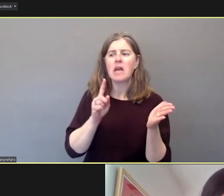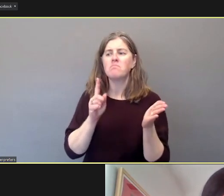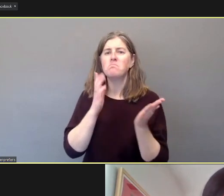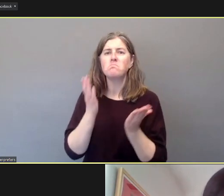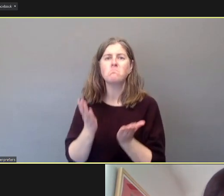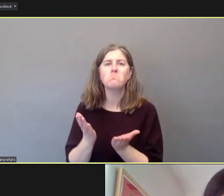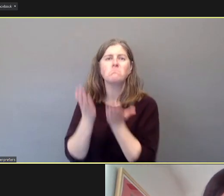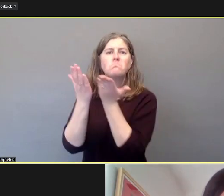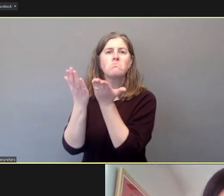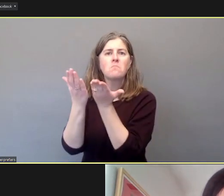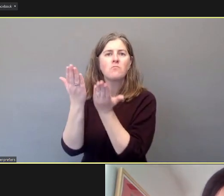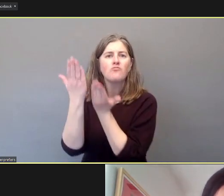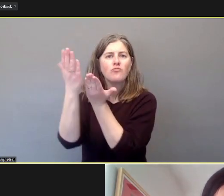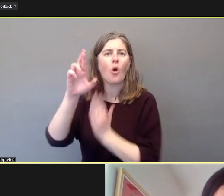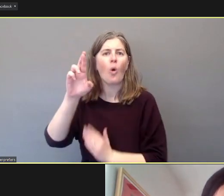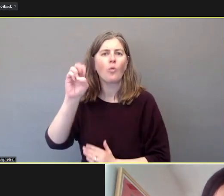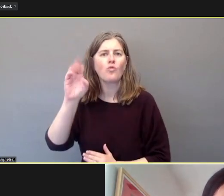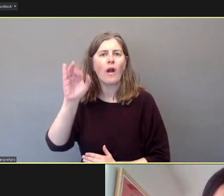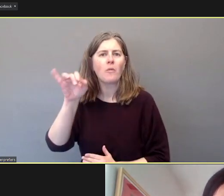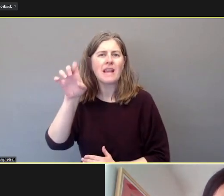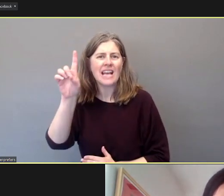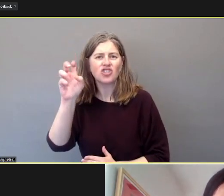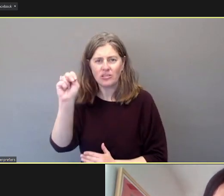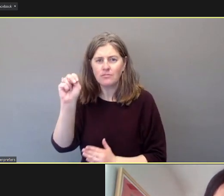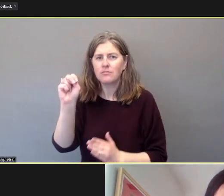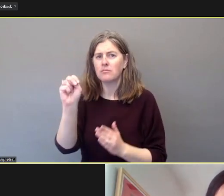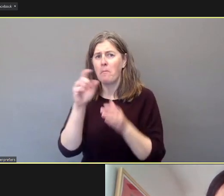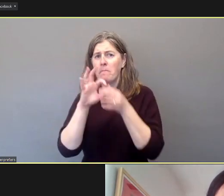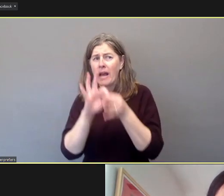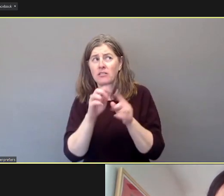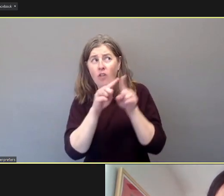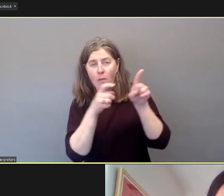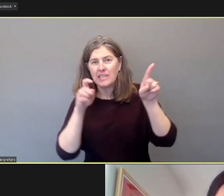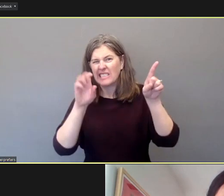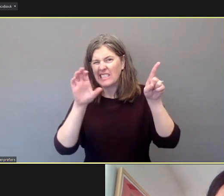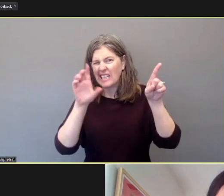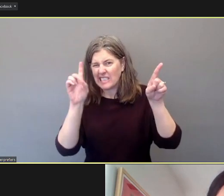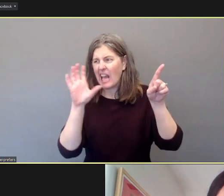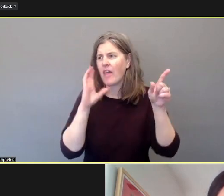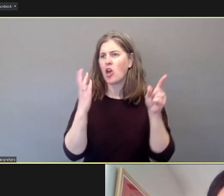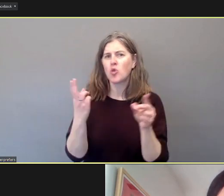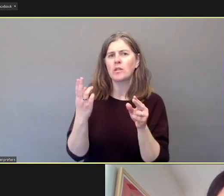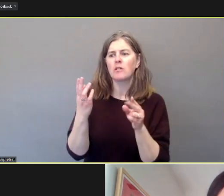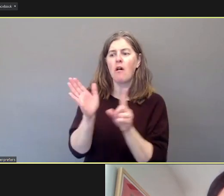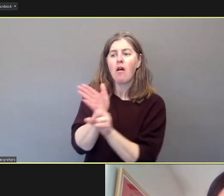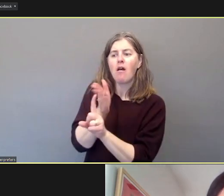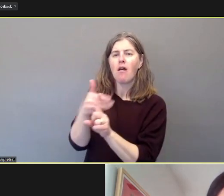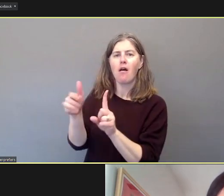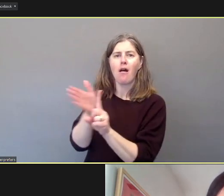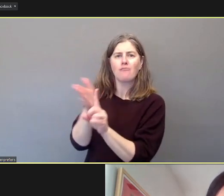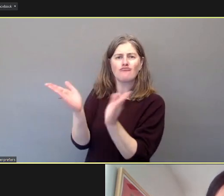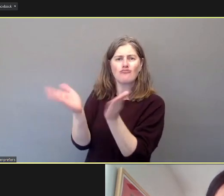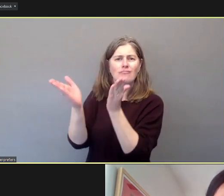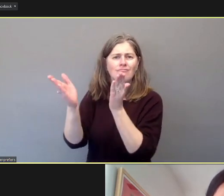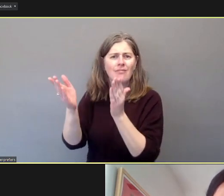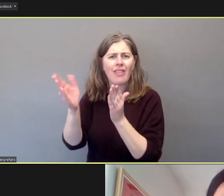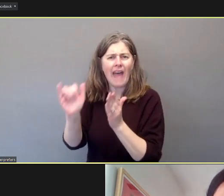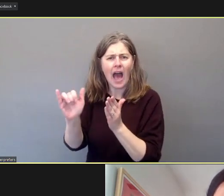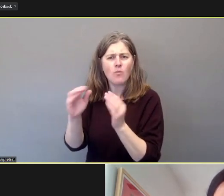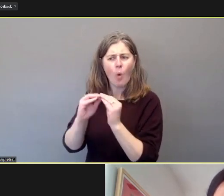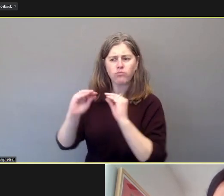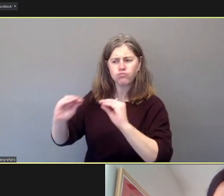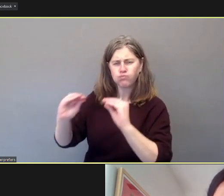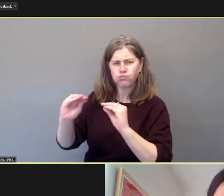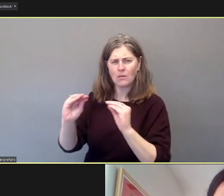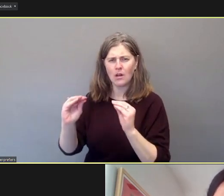forward the recommendation based on CDC guidance, and they use a persuasion and education model. And